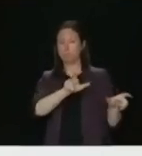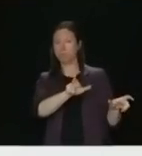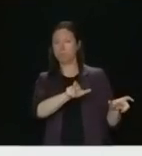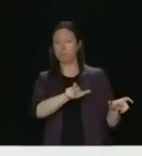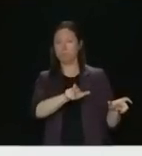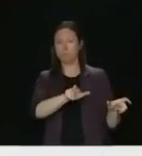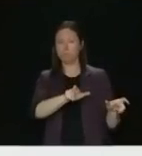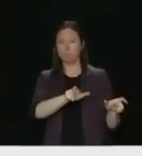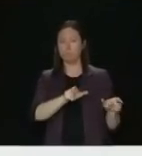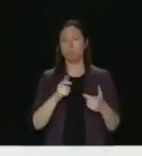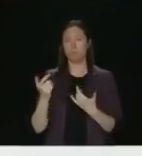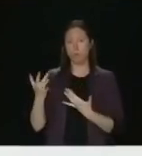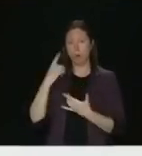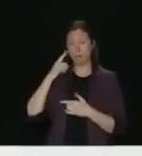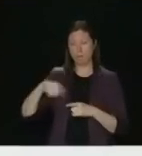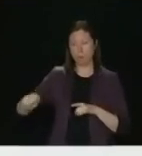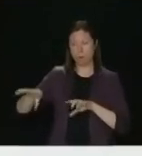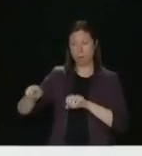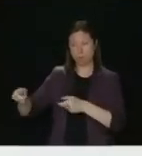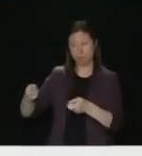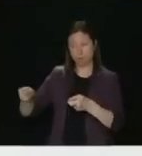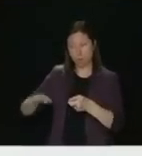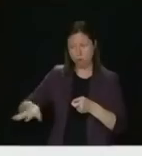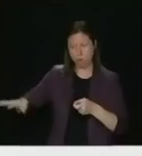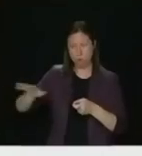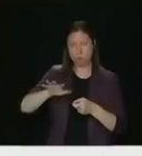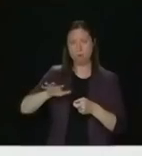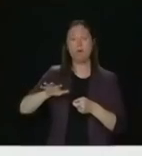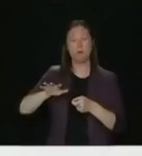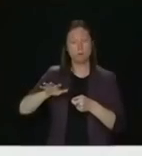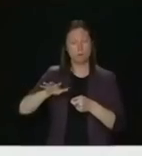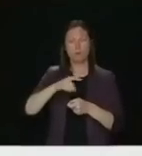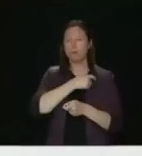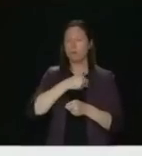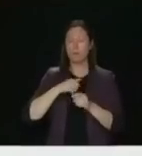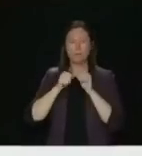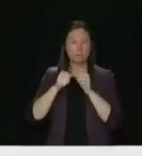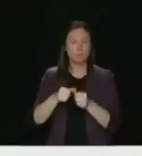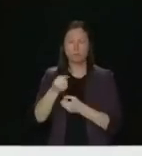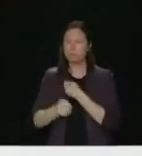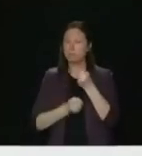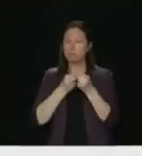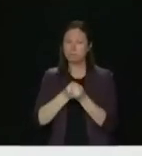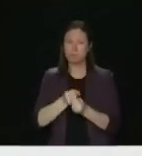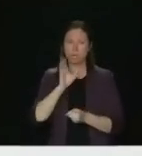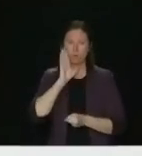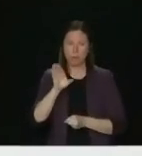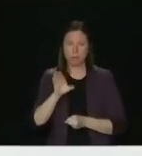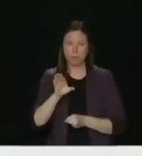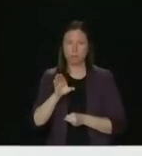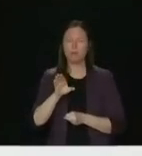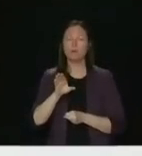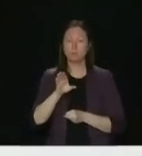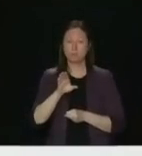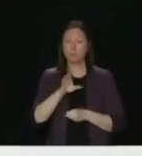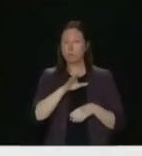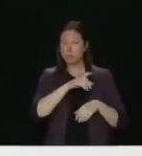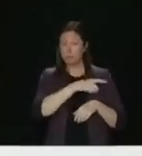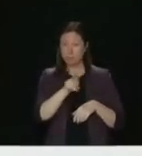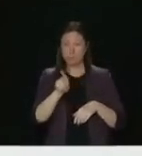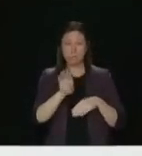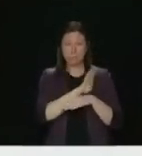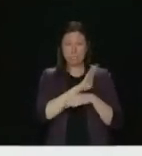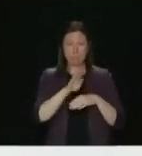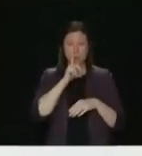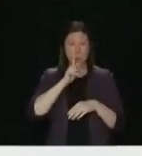get the situation under control, we'll continue to have Canadians' backs. I want to remind affected businesses that if